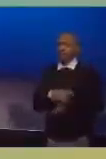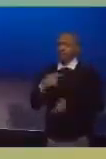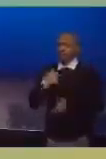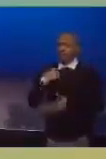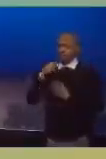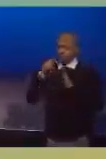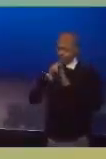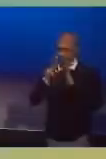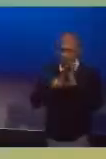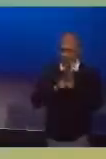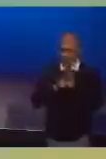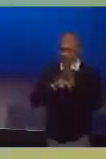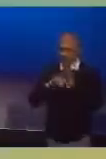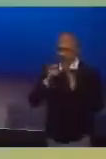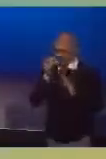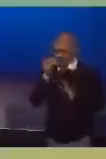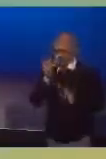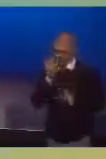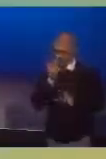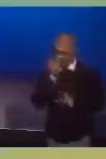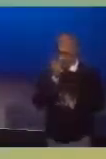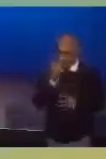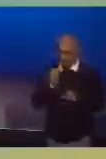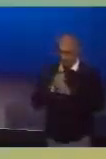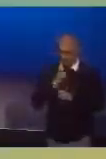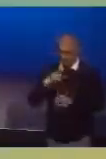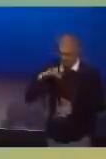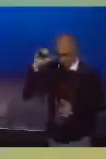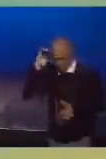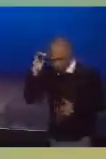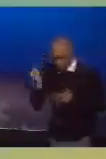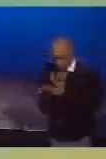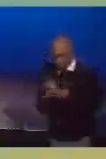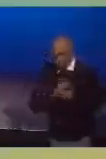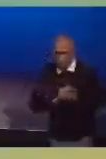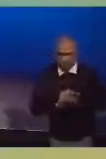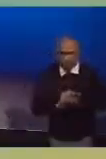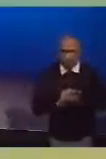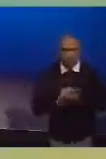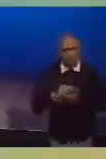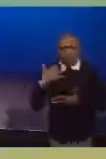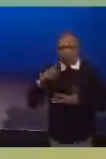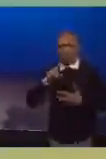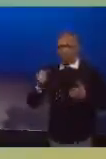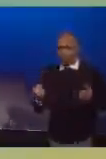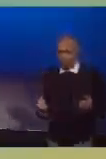policy nerd. I was listening to everything. And it was scintillating